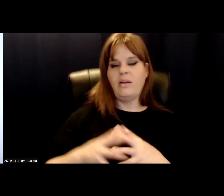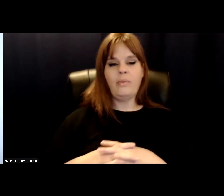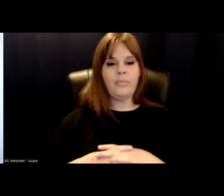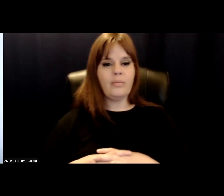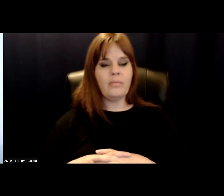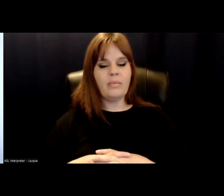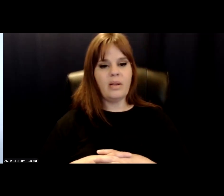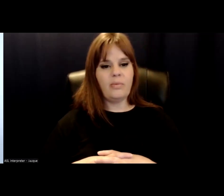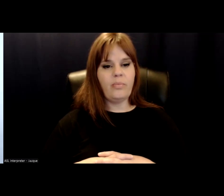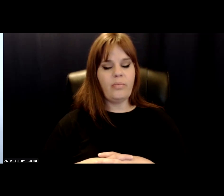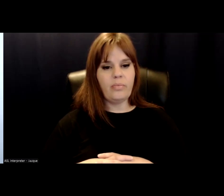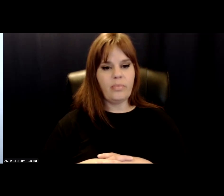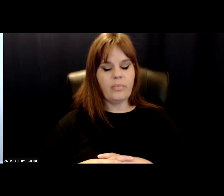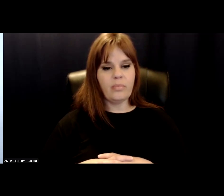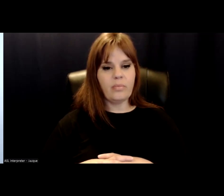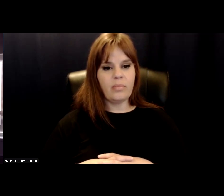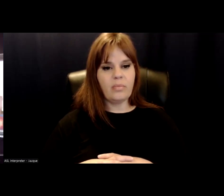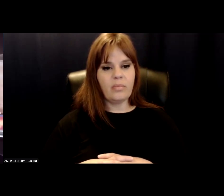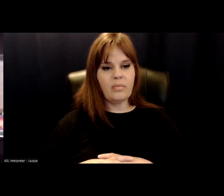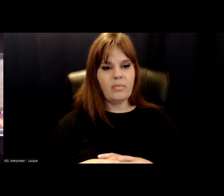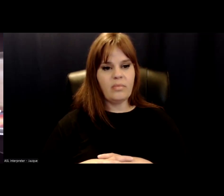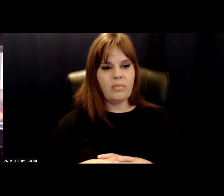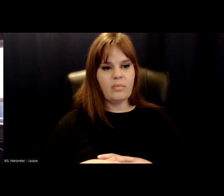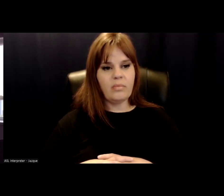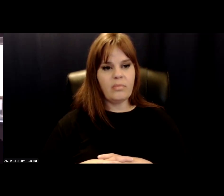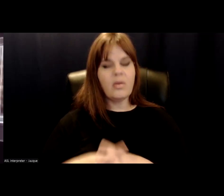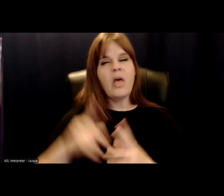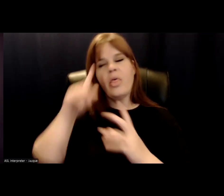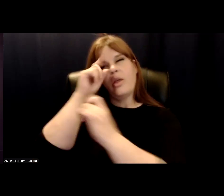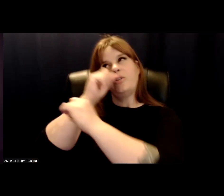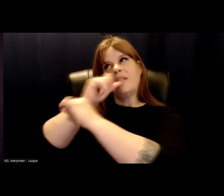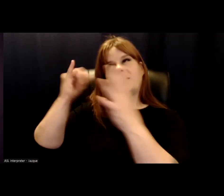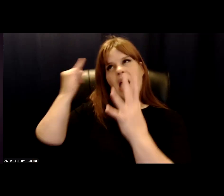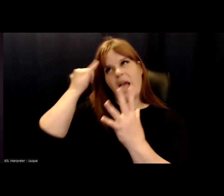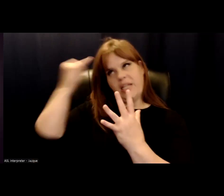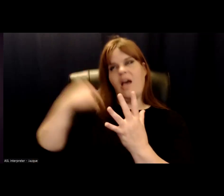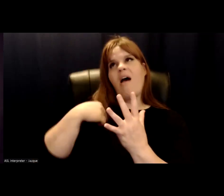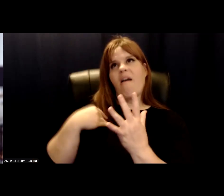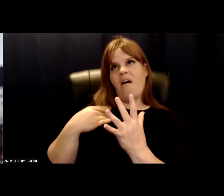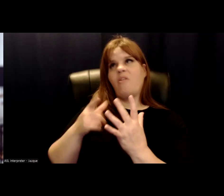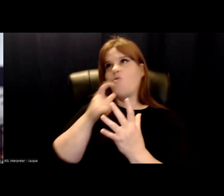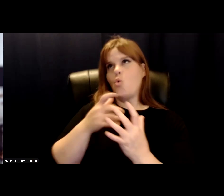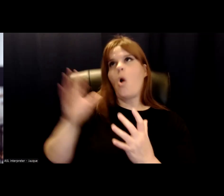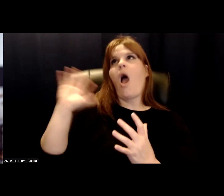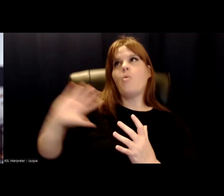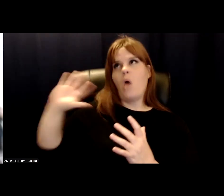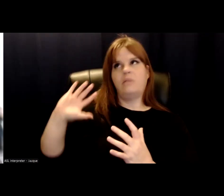There is an idea of who I was that's no longer